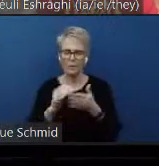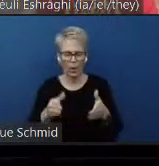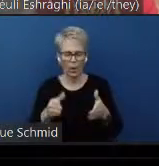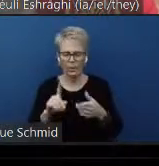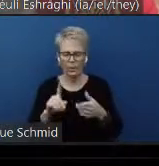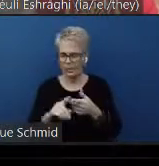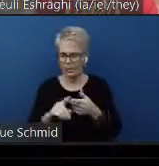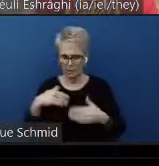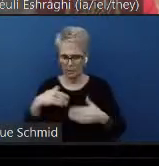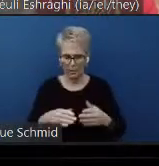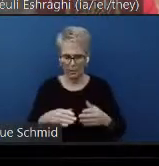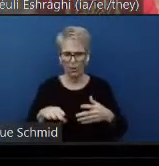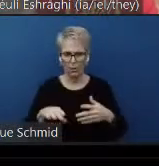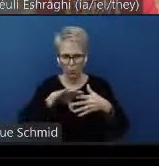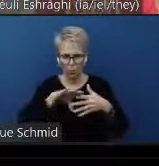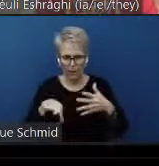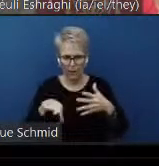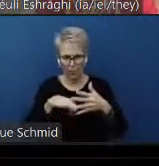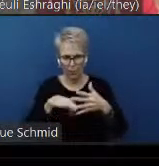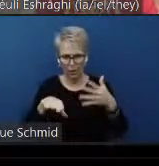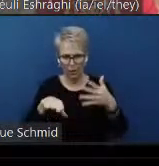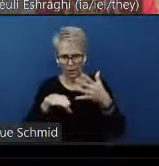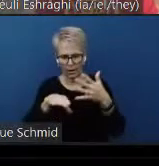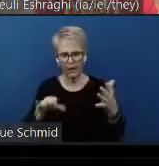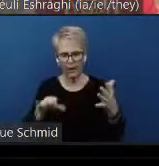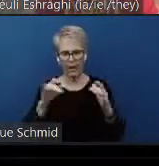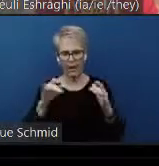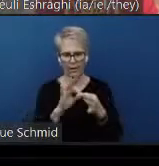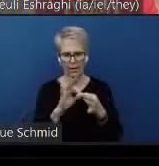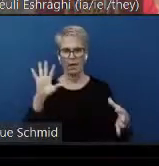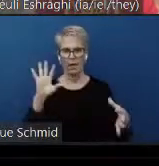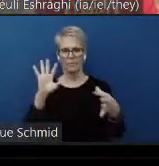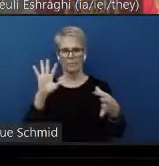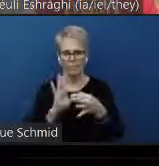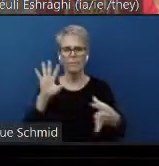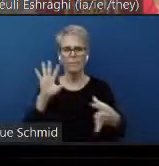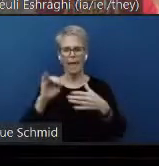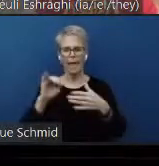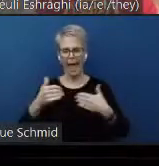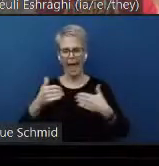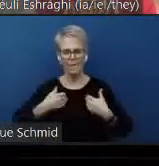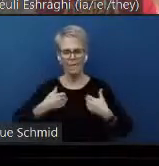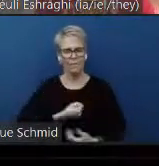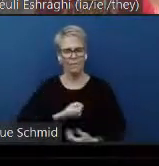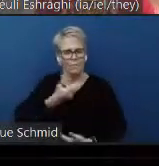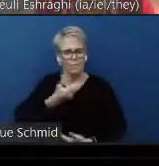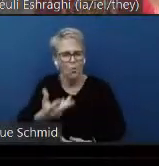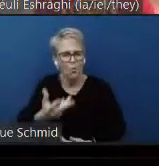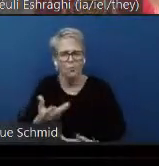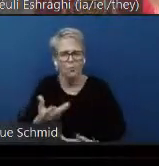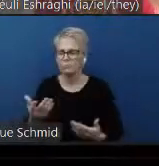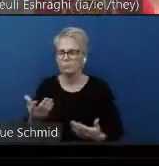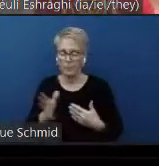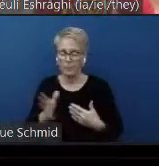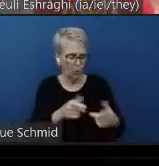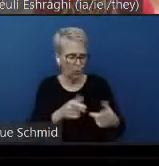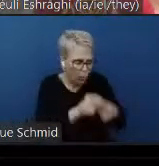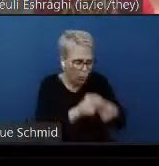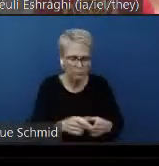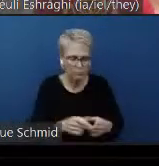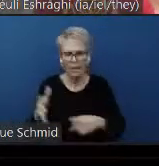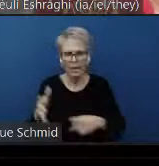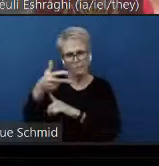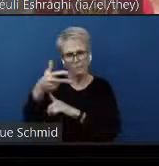breaks compelling as a form of poetry, whether that be in lyrical text, in film, and performance,